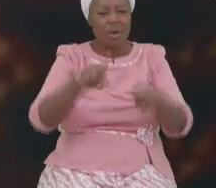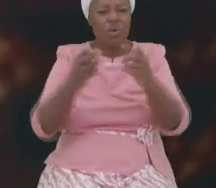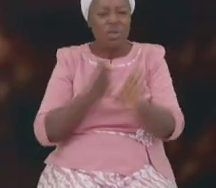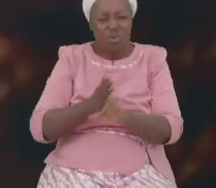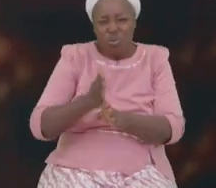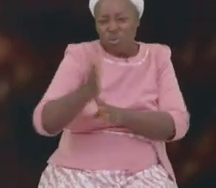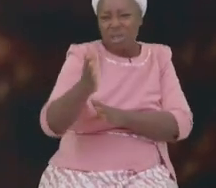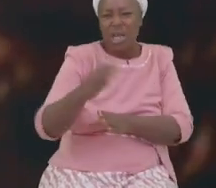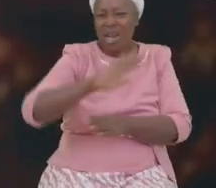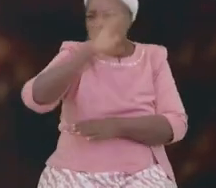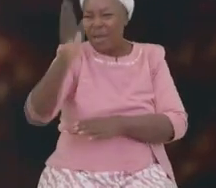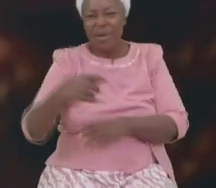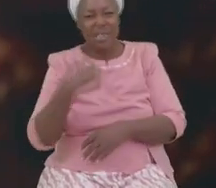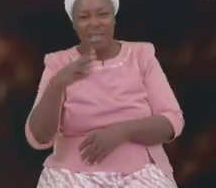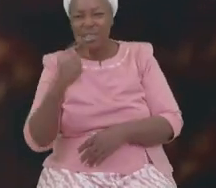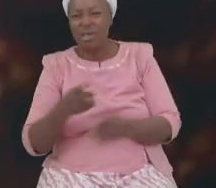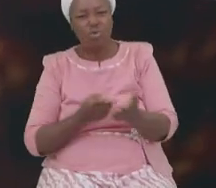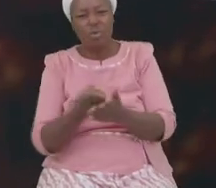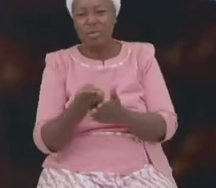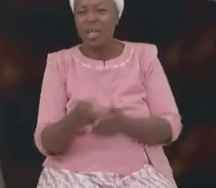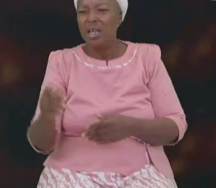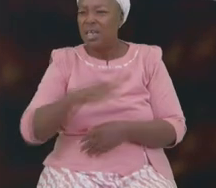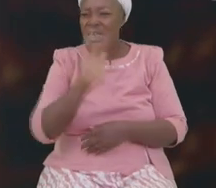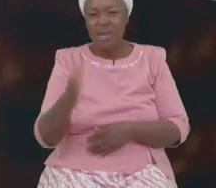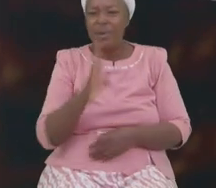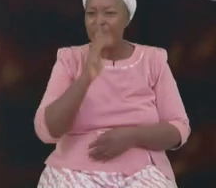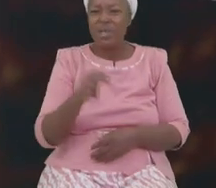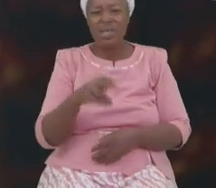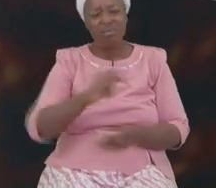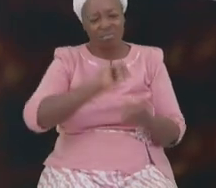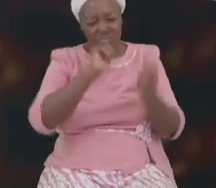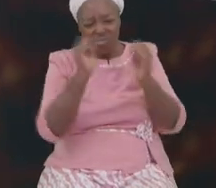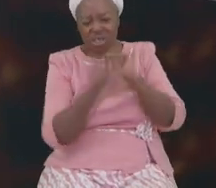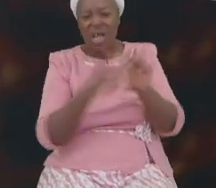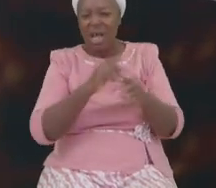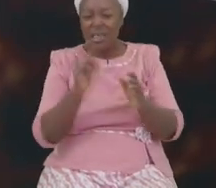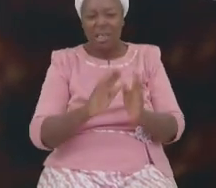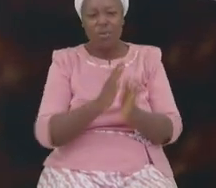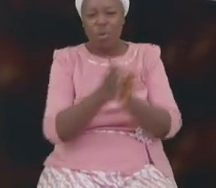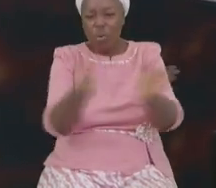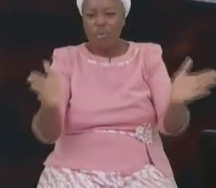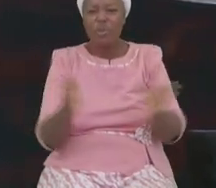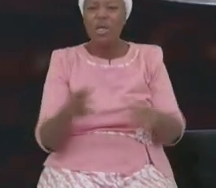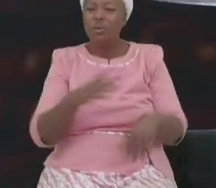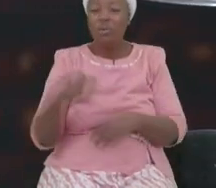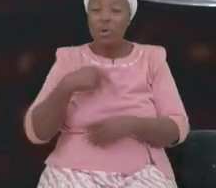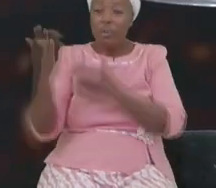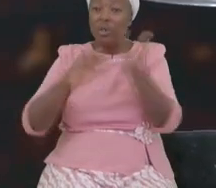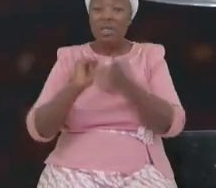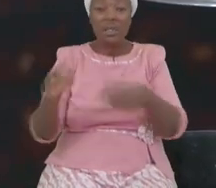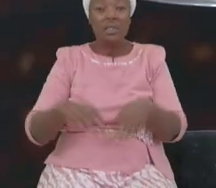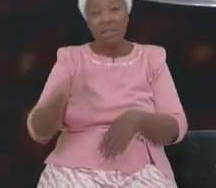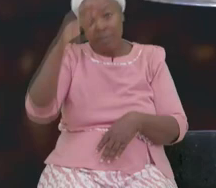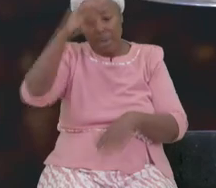straight, never telling the truth, never being transparent. We brought that Adamic